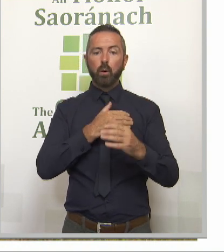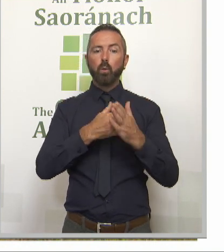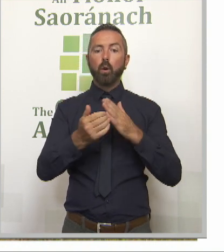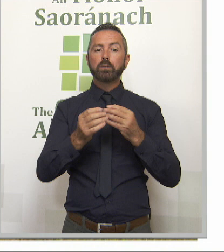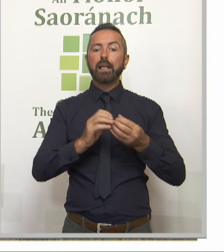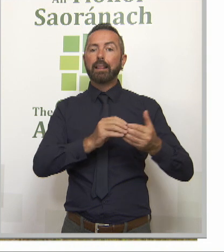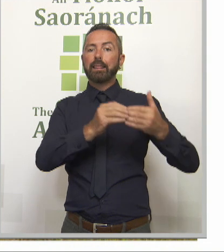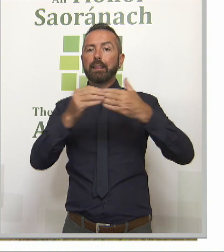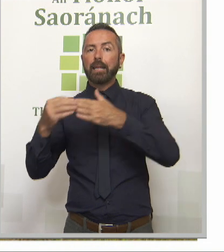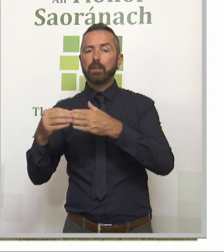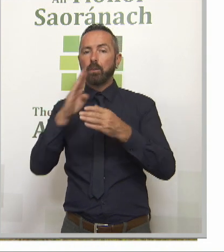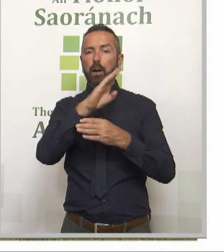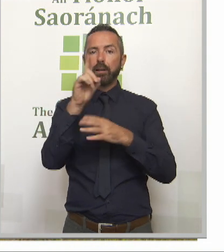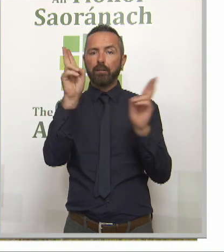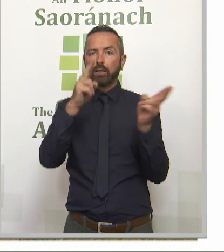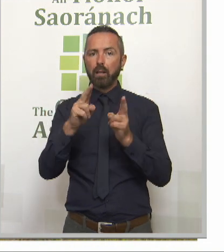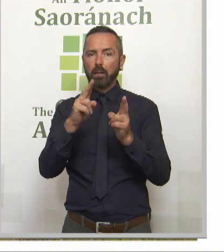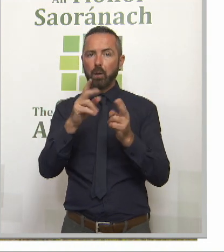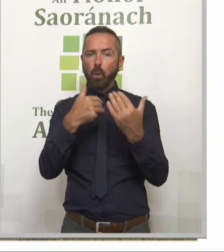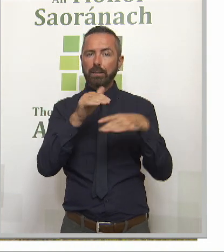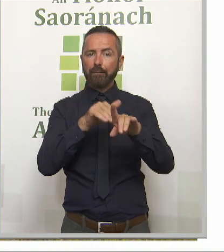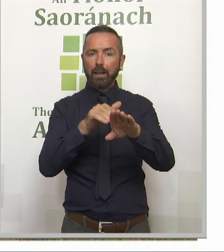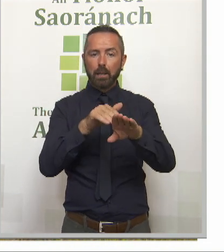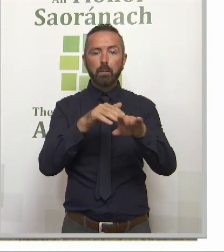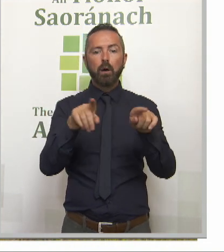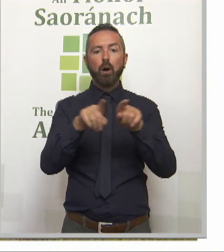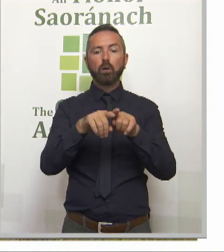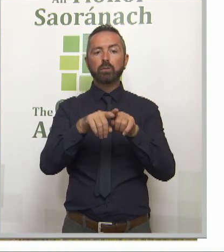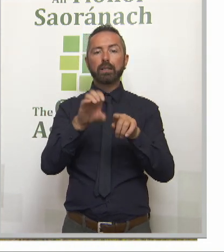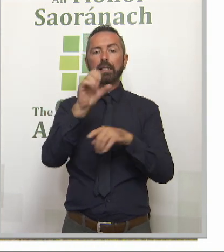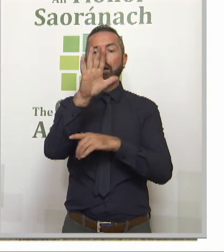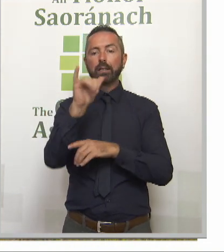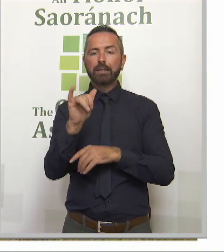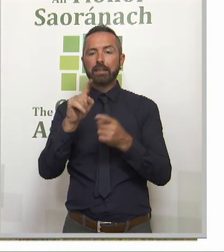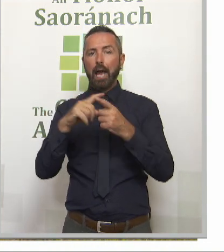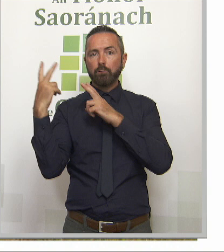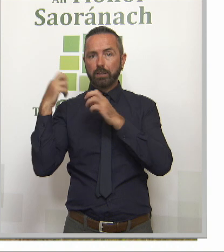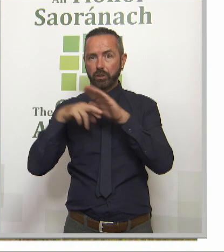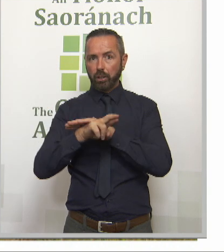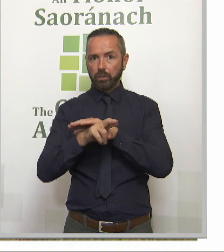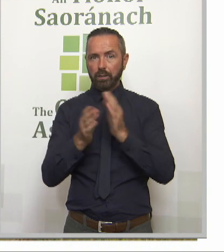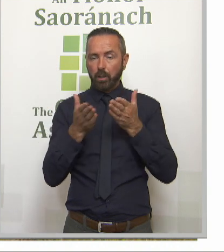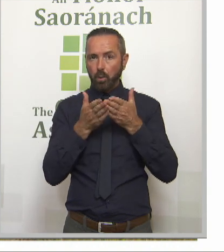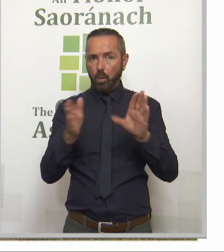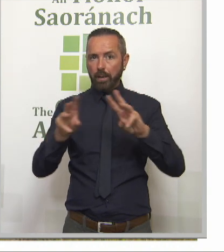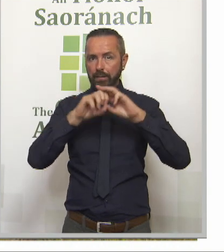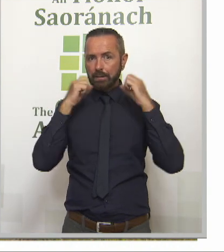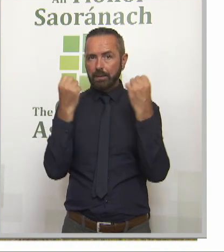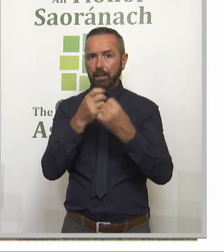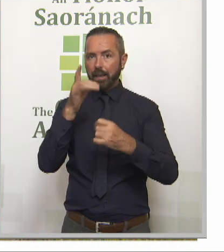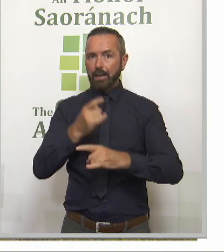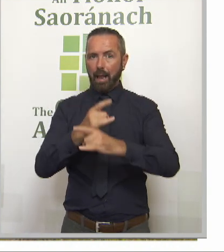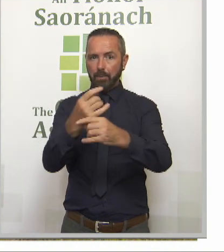and what the consequences might be, ecologists and other researchers and wider society can also help to